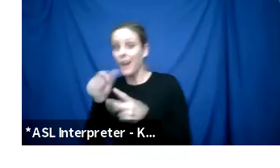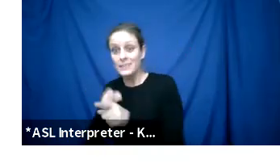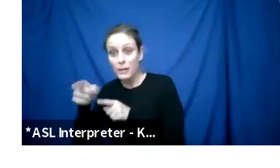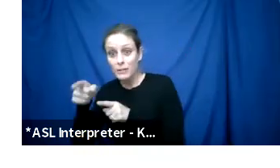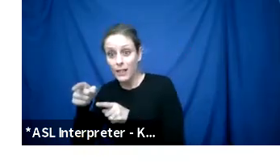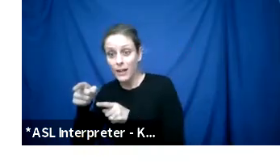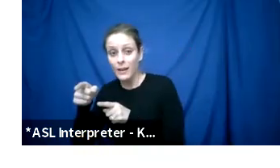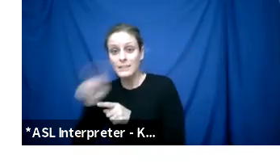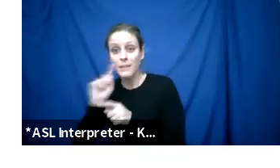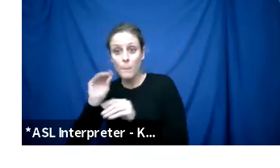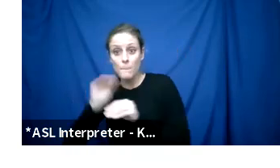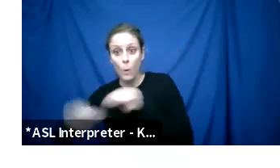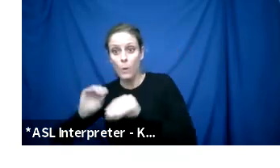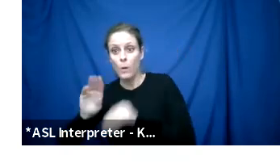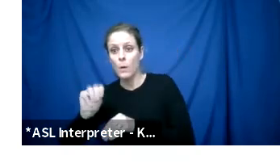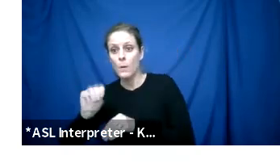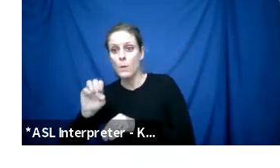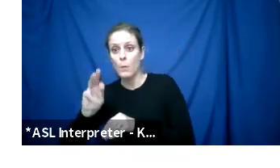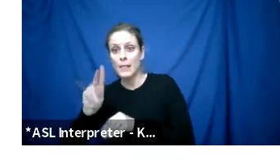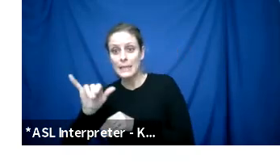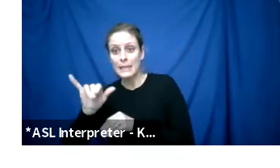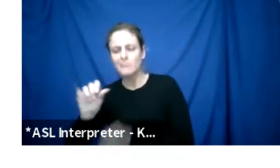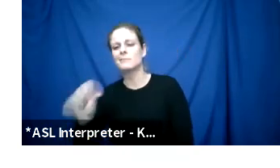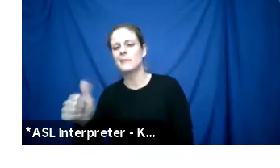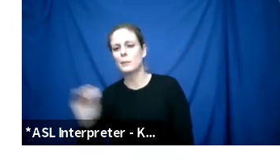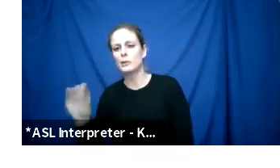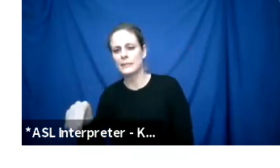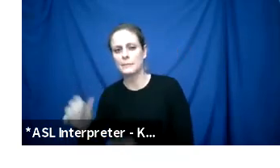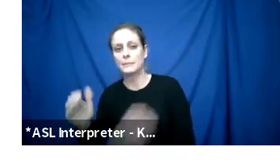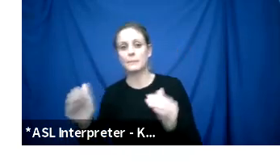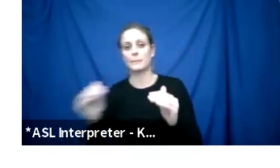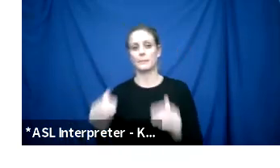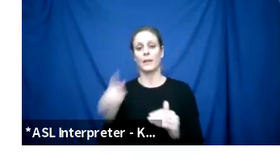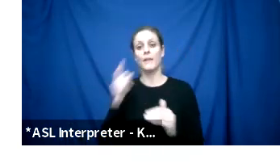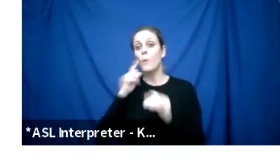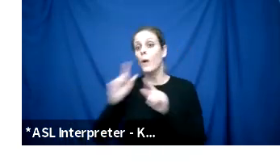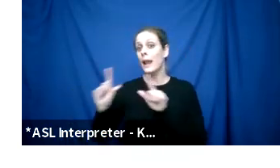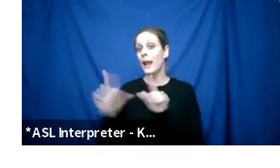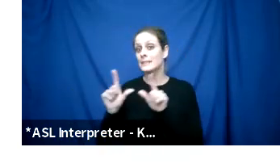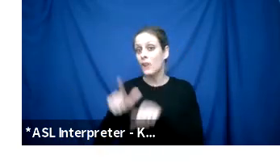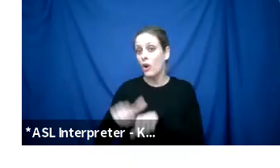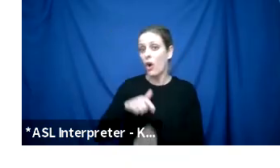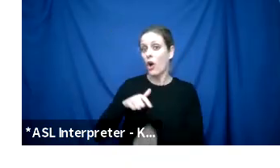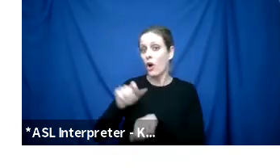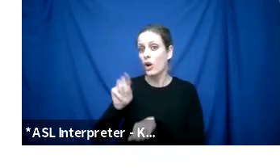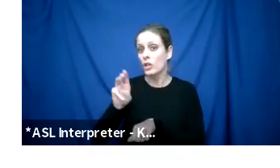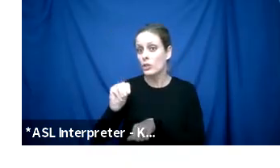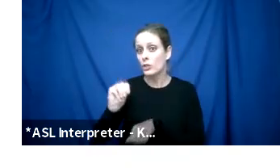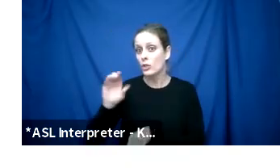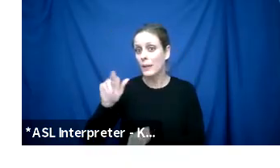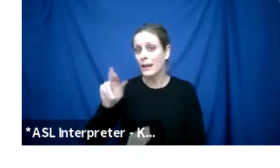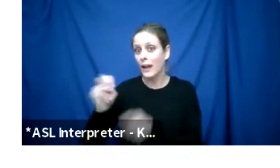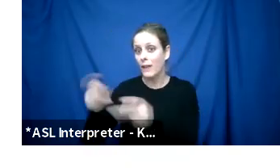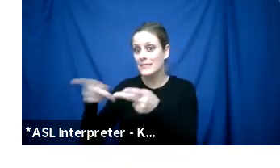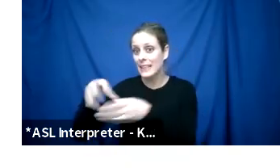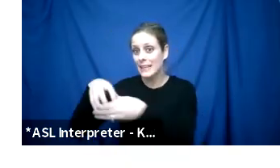are required to have mobility features. And now, additionally, for licensed long-term care facilities, as is